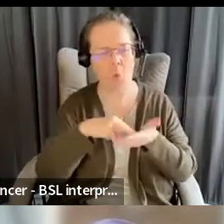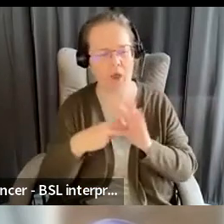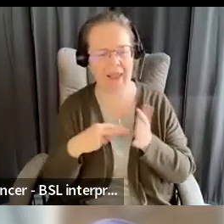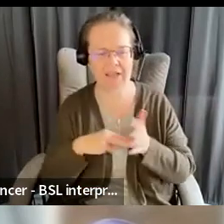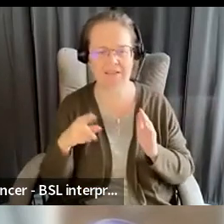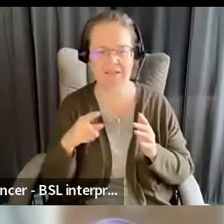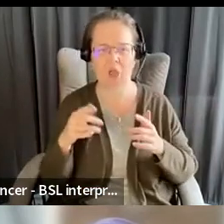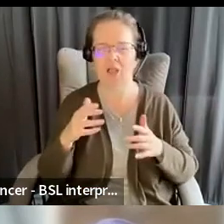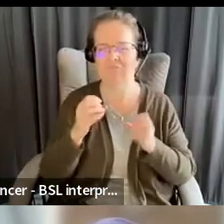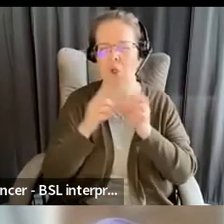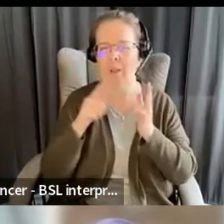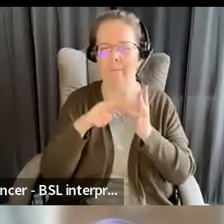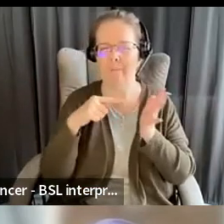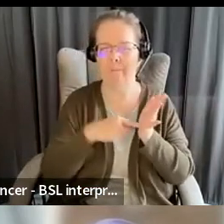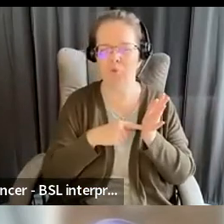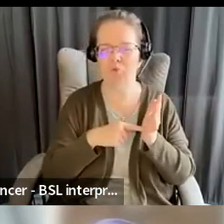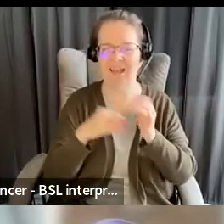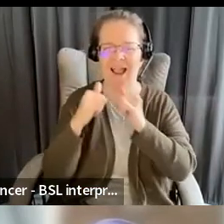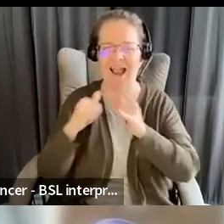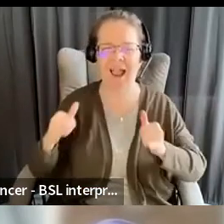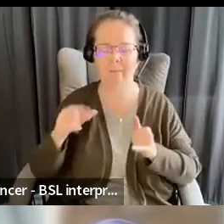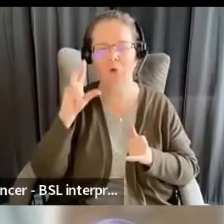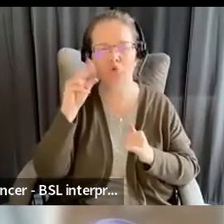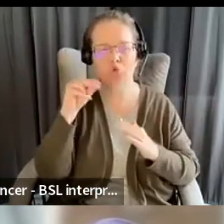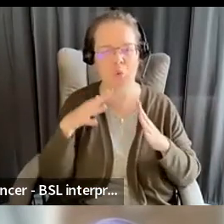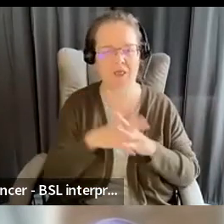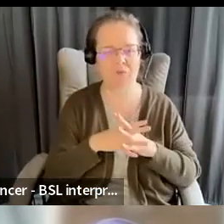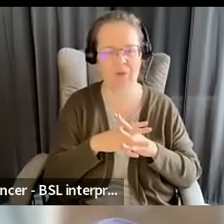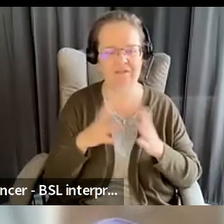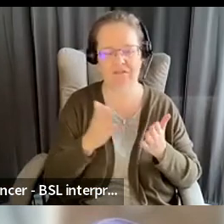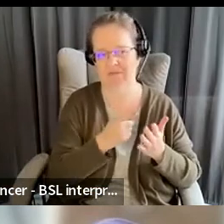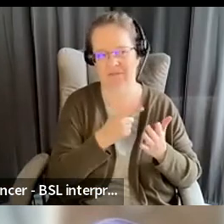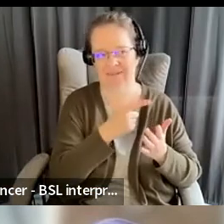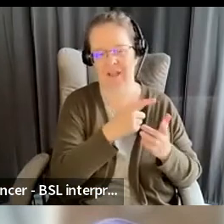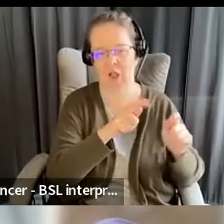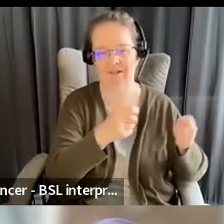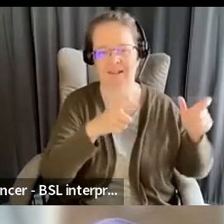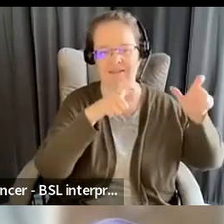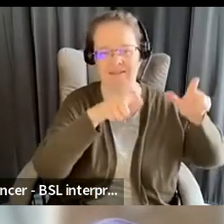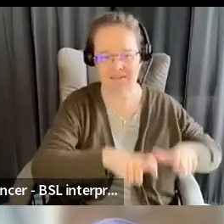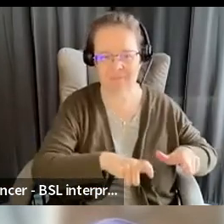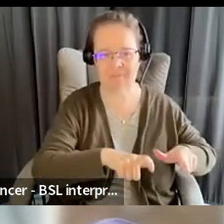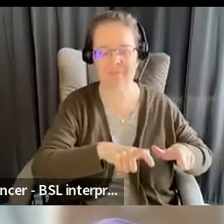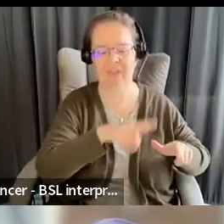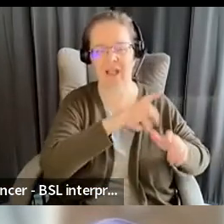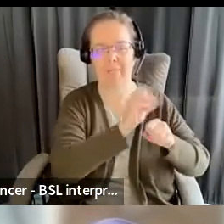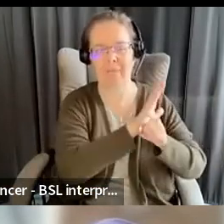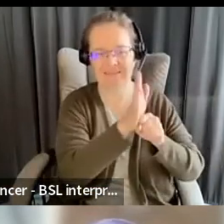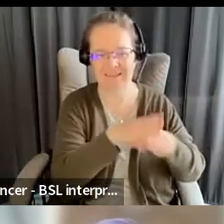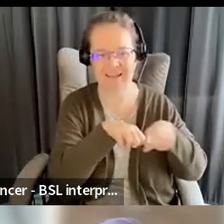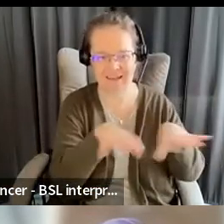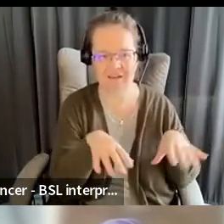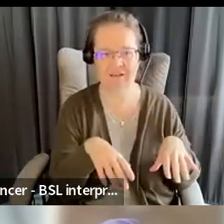boot camps, sort of 12-week boot camps, which have sort of kicked off through the pandemic in a whole range of disciplines, you know, software dev and